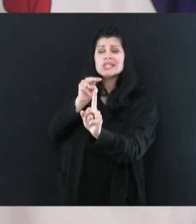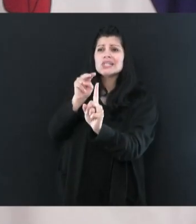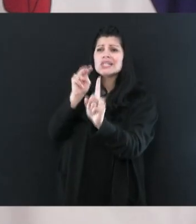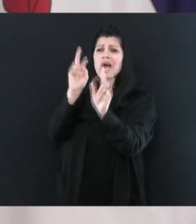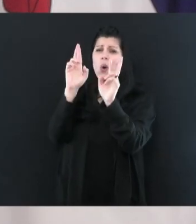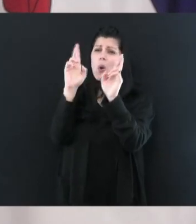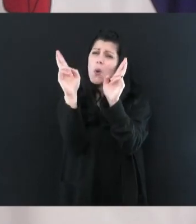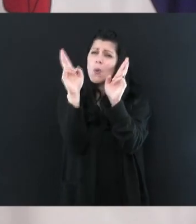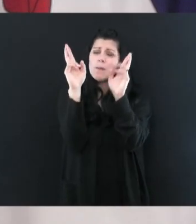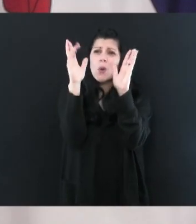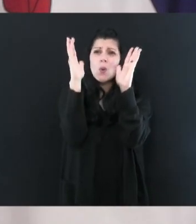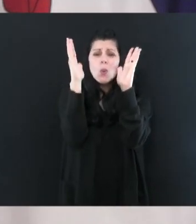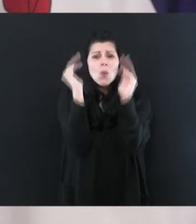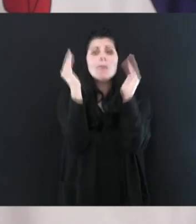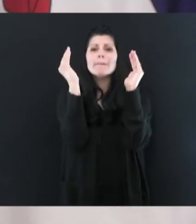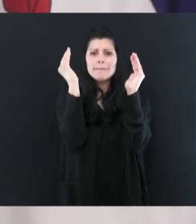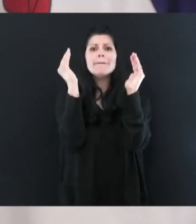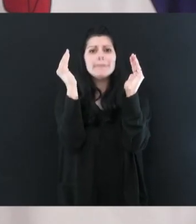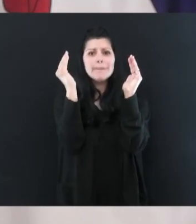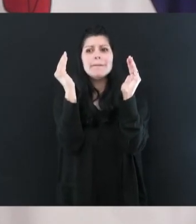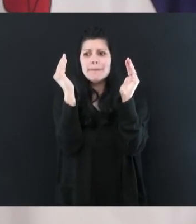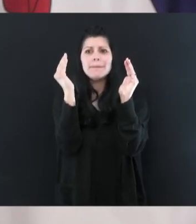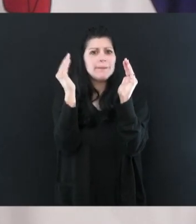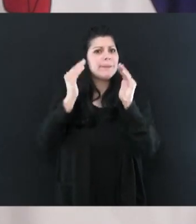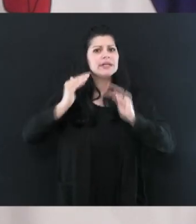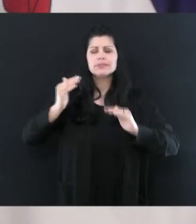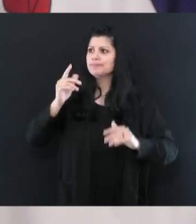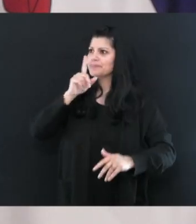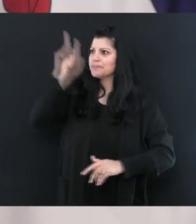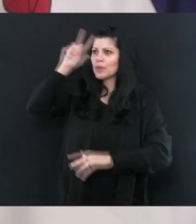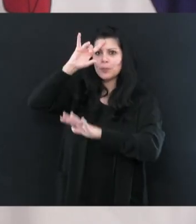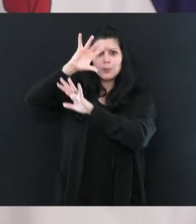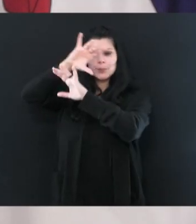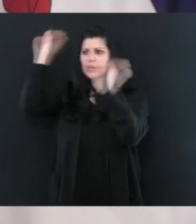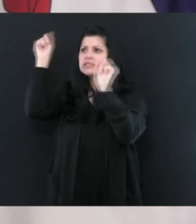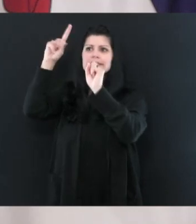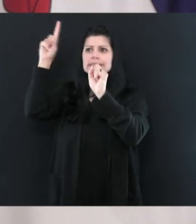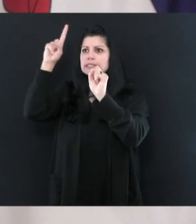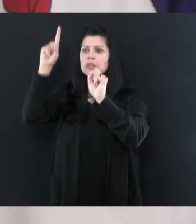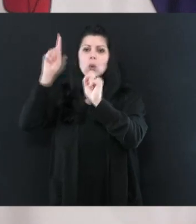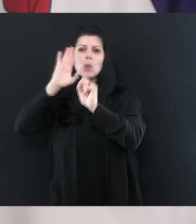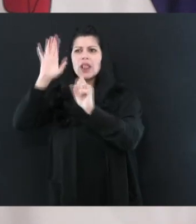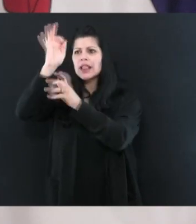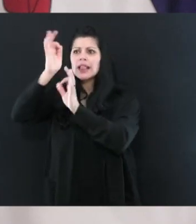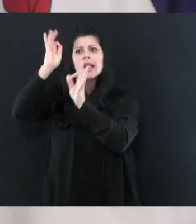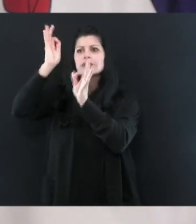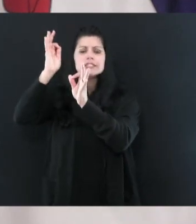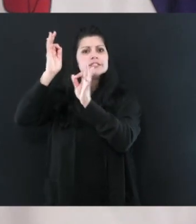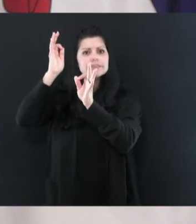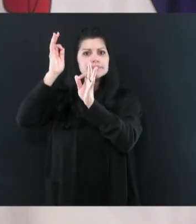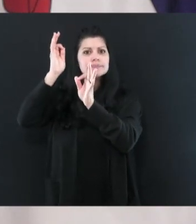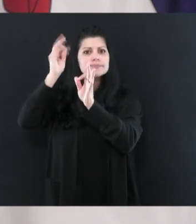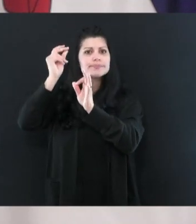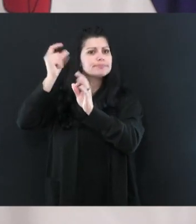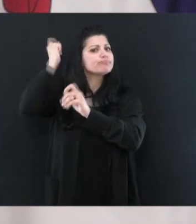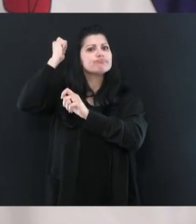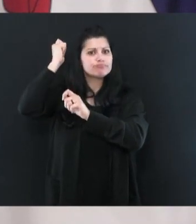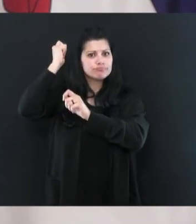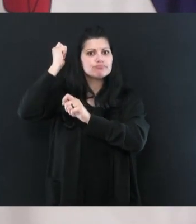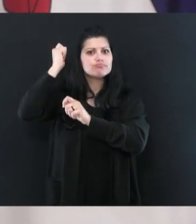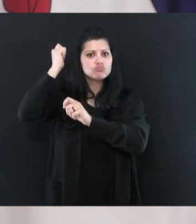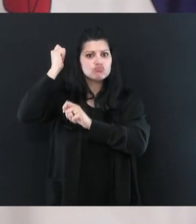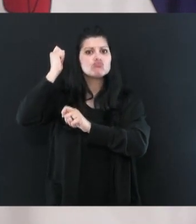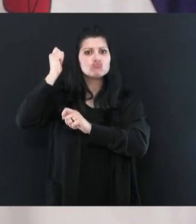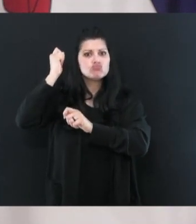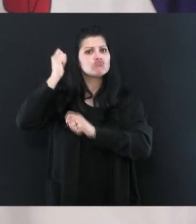every way, you know, very quickly the president pivoted and said, well, wait a minute here. Let's try again to